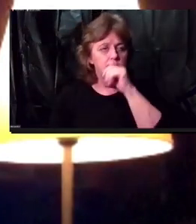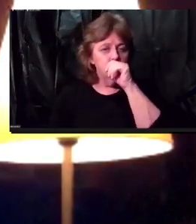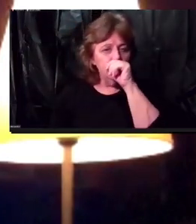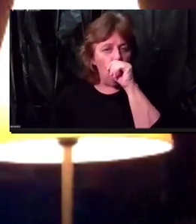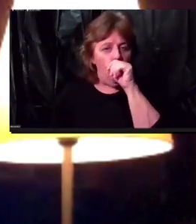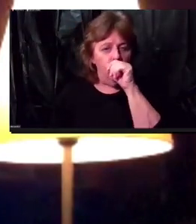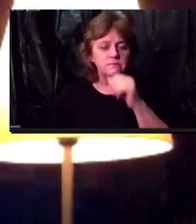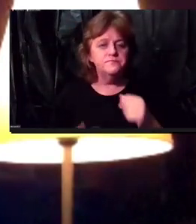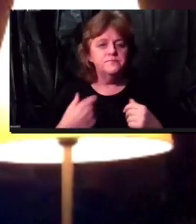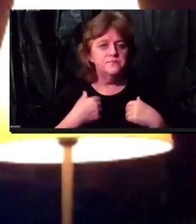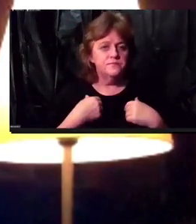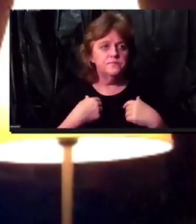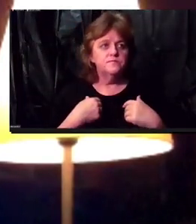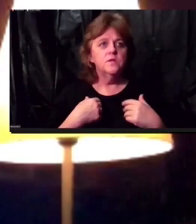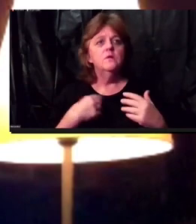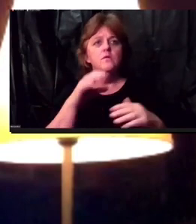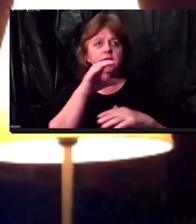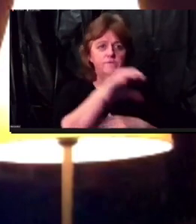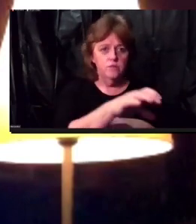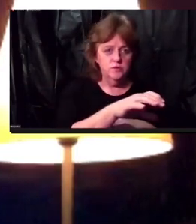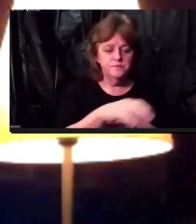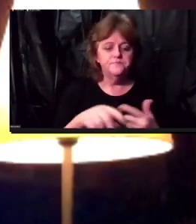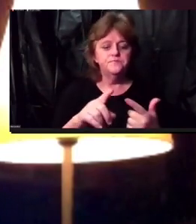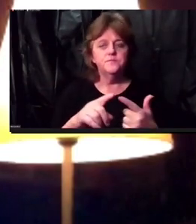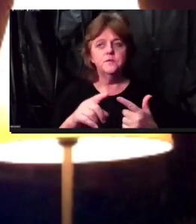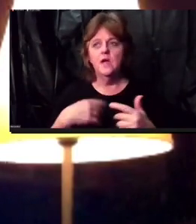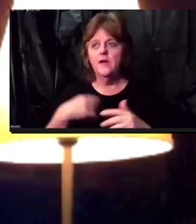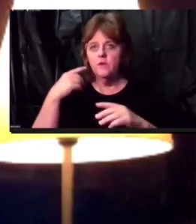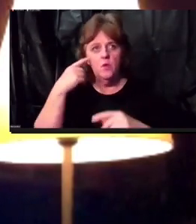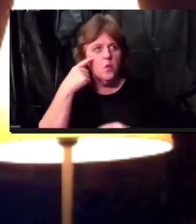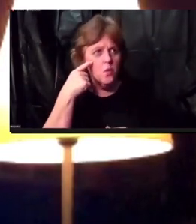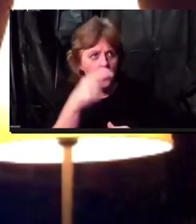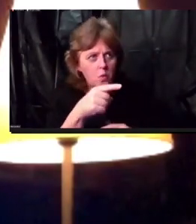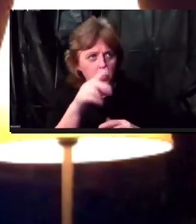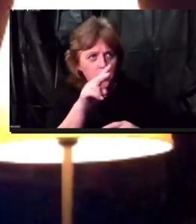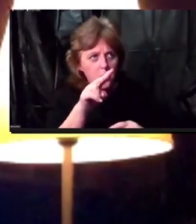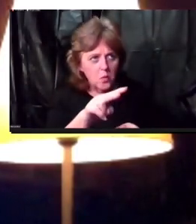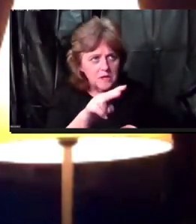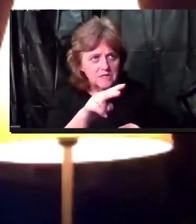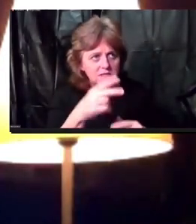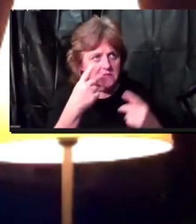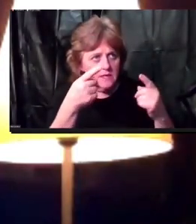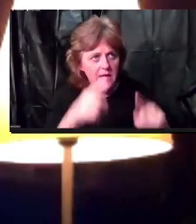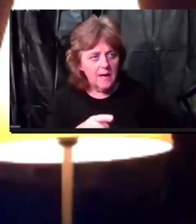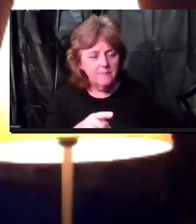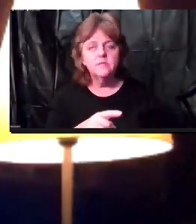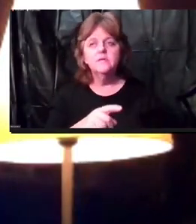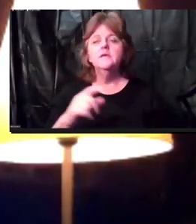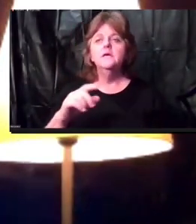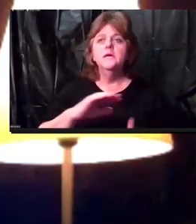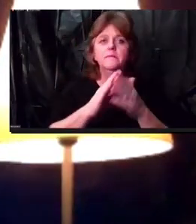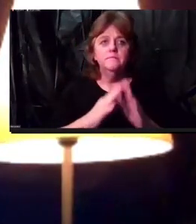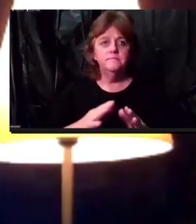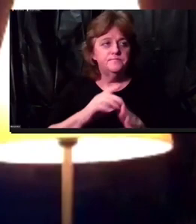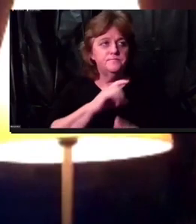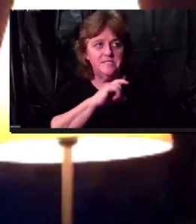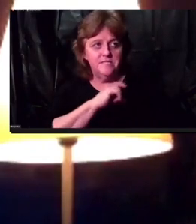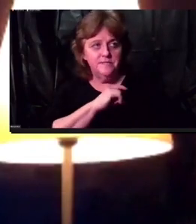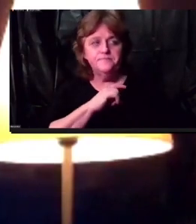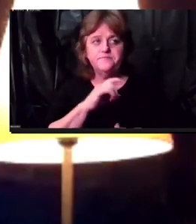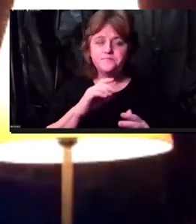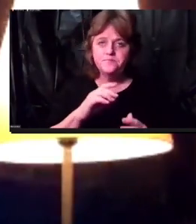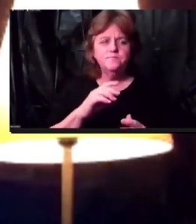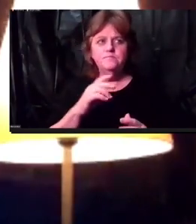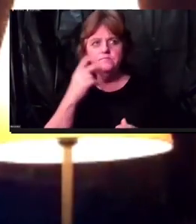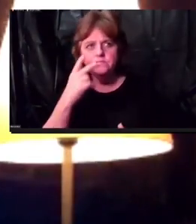got enforcement in place. We have witnesses, or we have police officers, our peace officers are seeing a